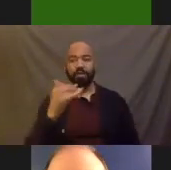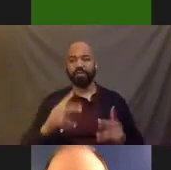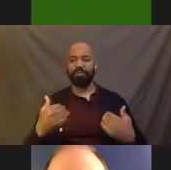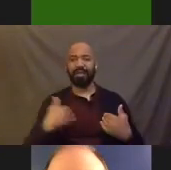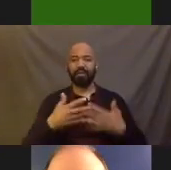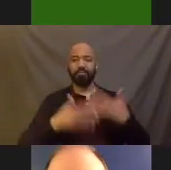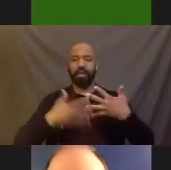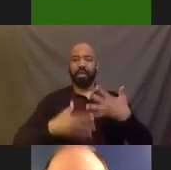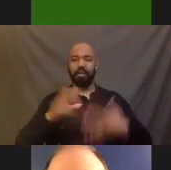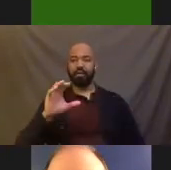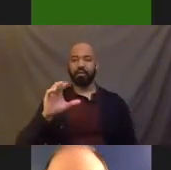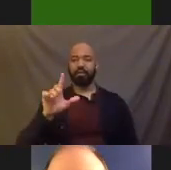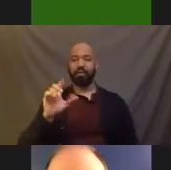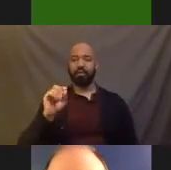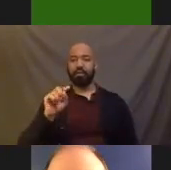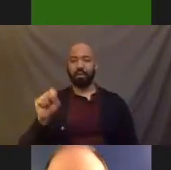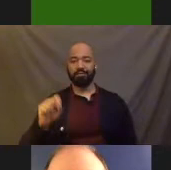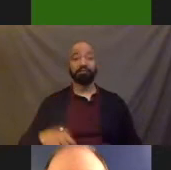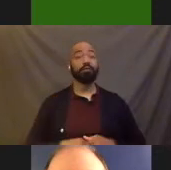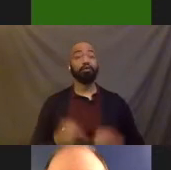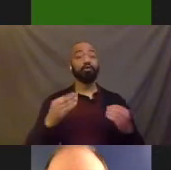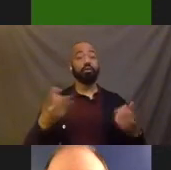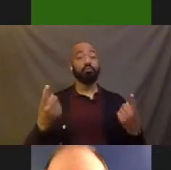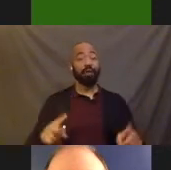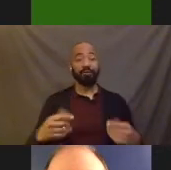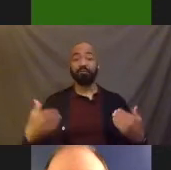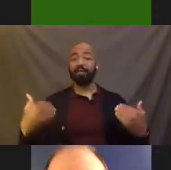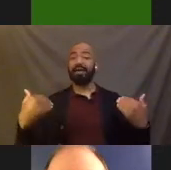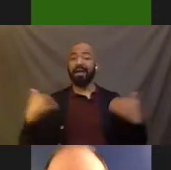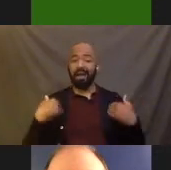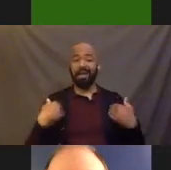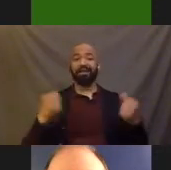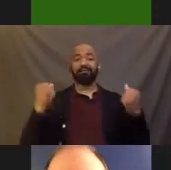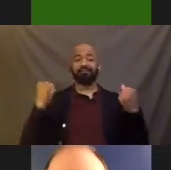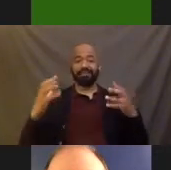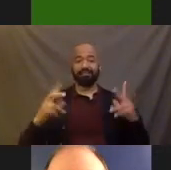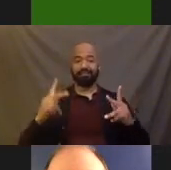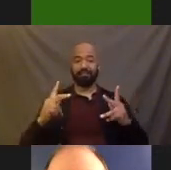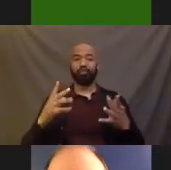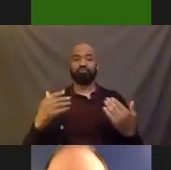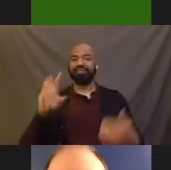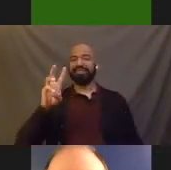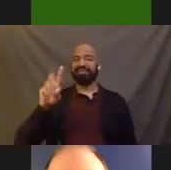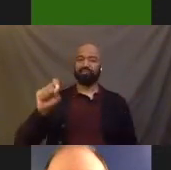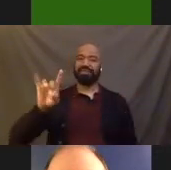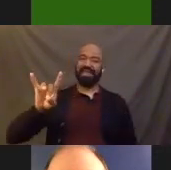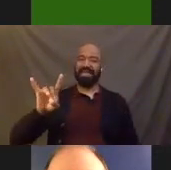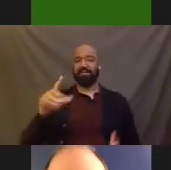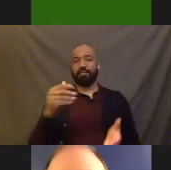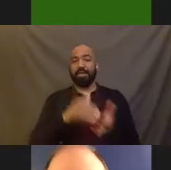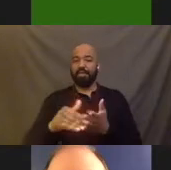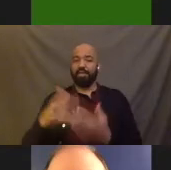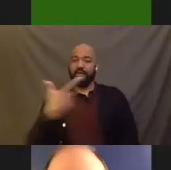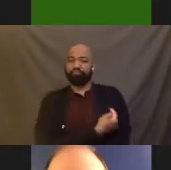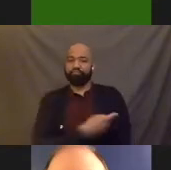have been administered up until that point. And then 15 people were found to have this exceedingly rare blood clot.